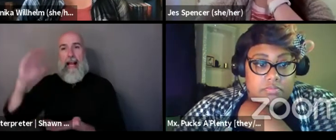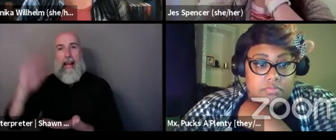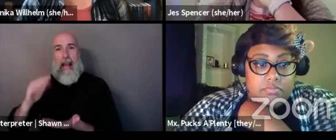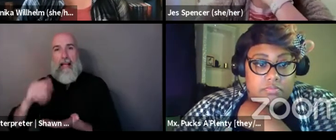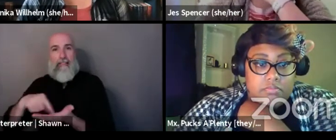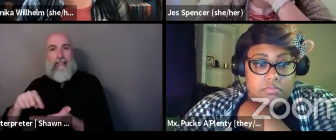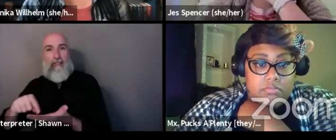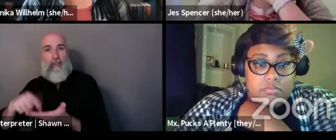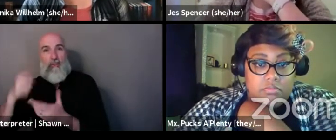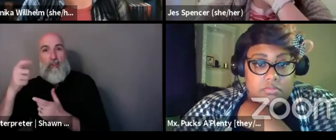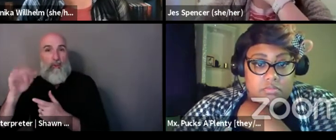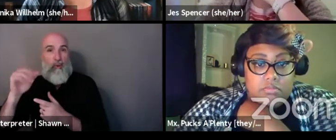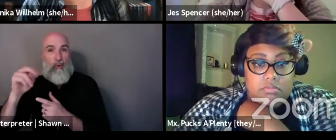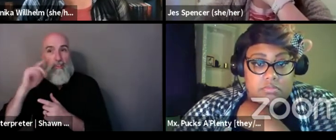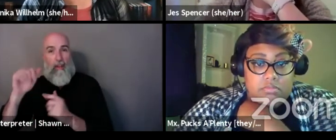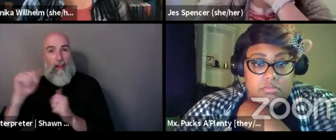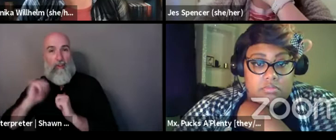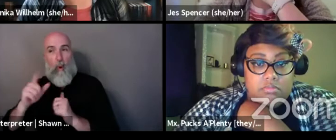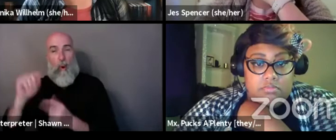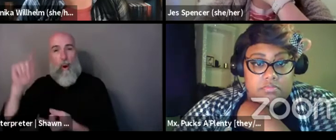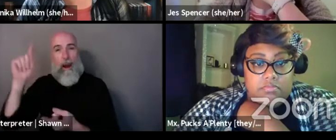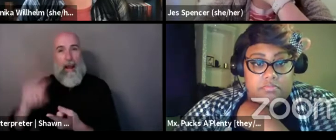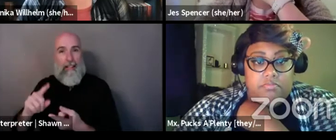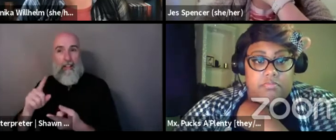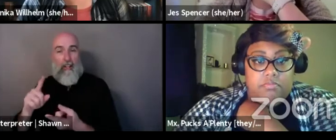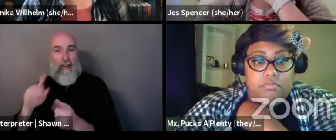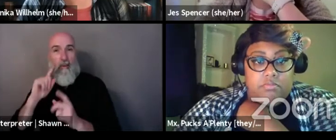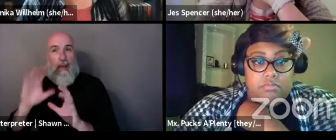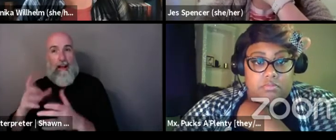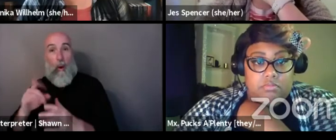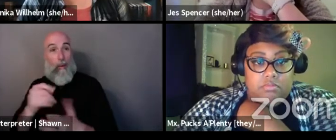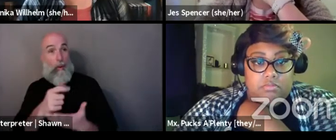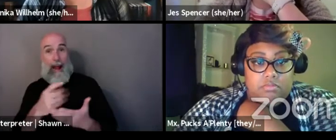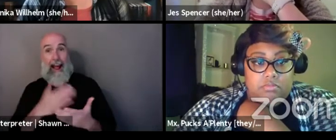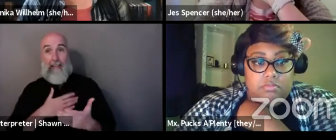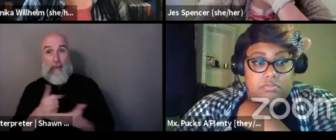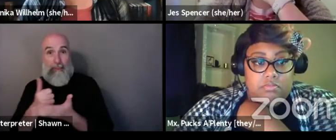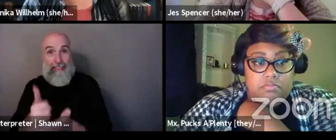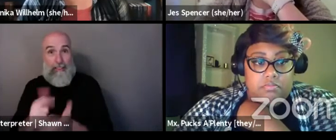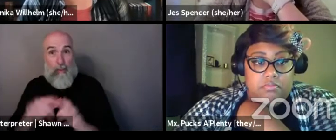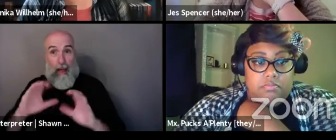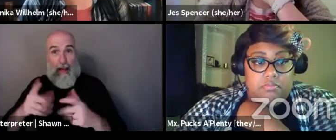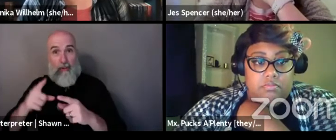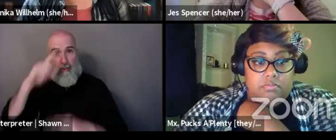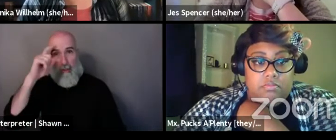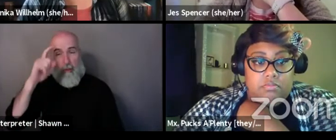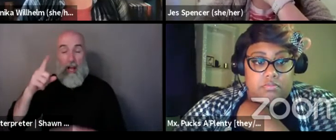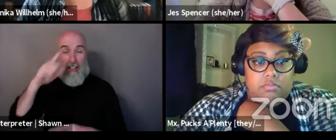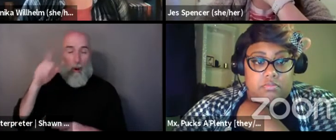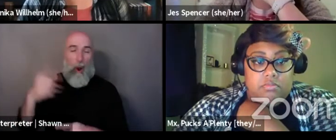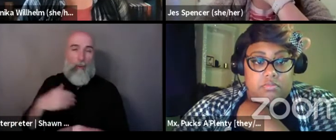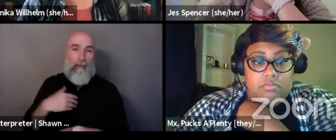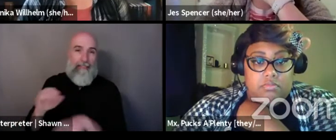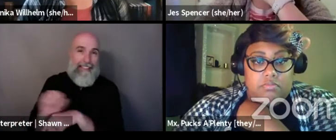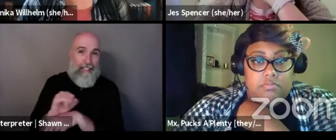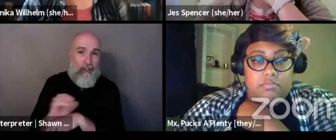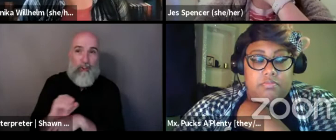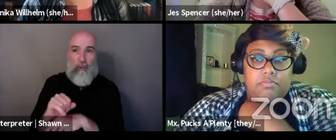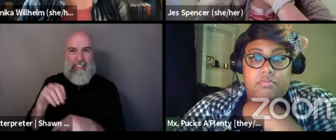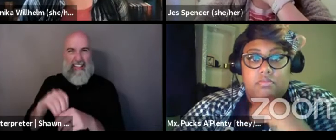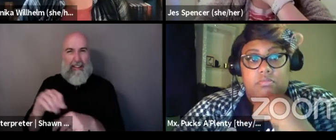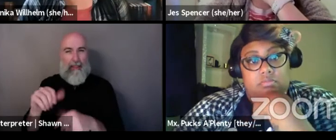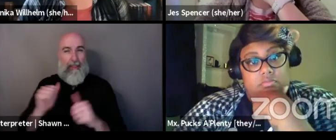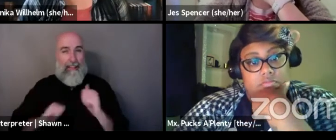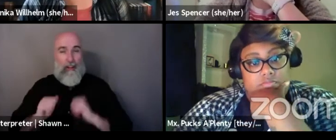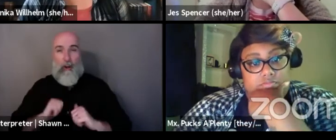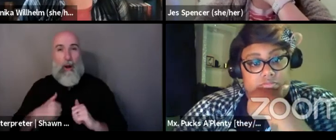doing or less tuition on a class. Or they would ask me to assist a class during the summertime. And during summer, I'd always have internships in theater, and I was